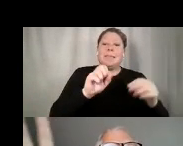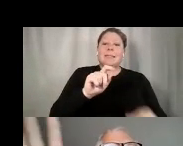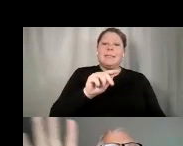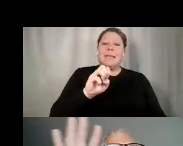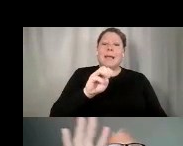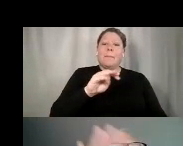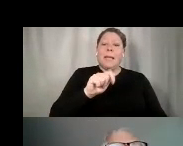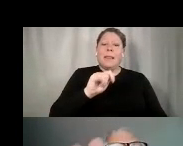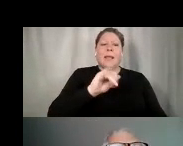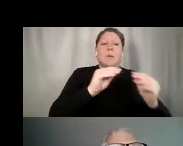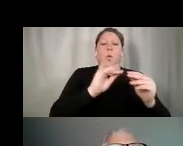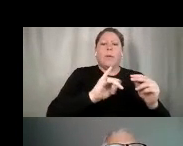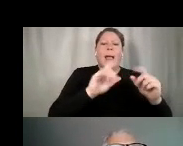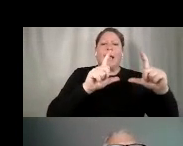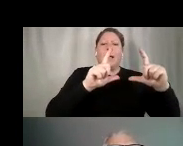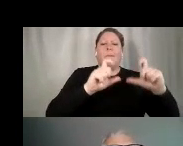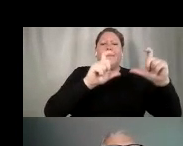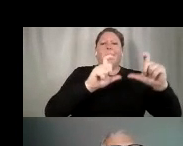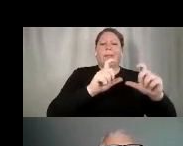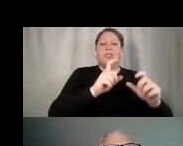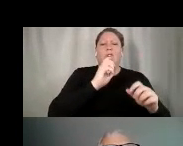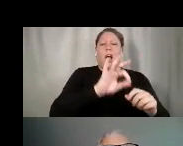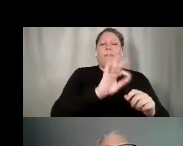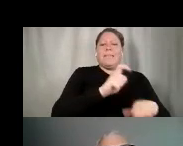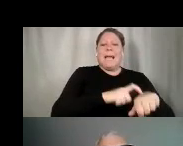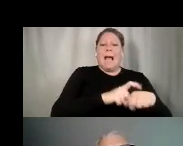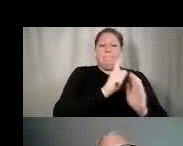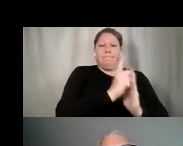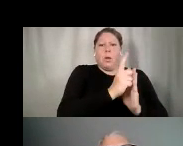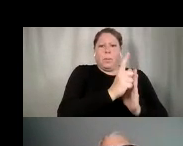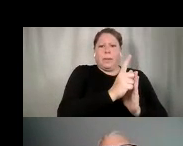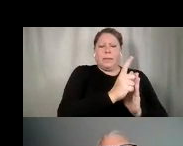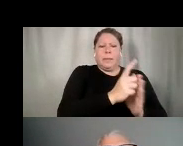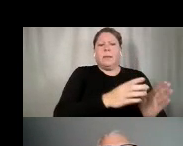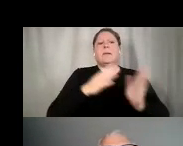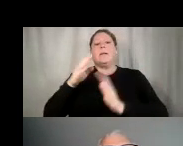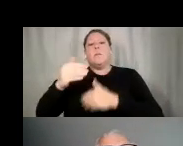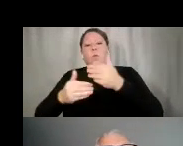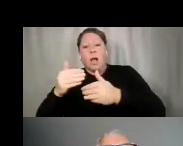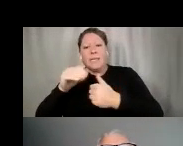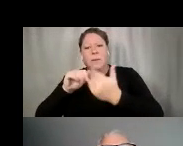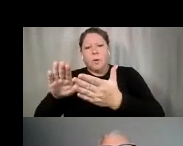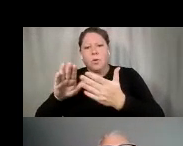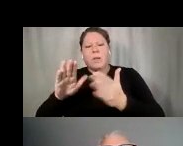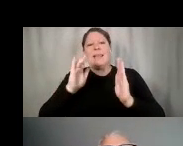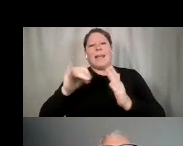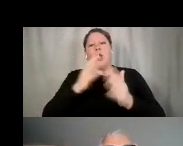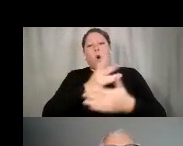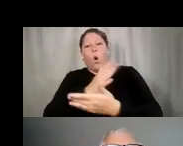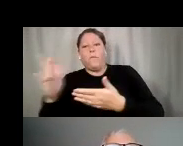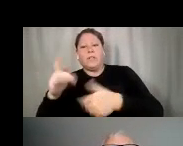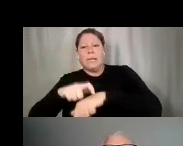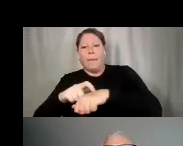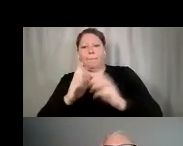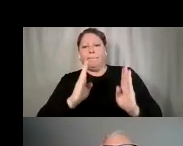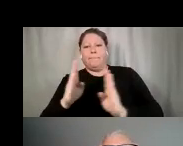in time, the process approach give you what happens over time to a specific customer, to a specific